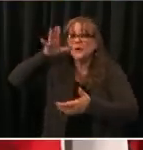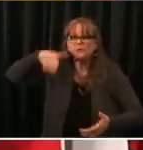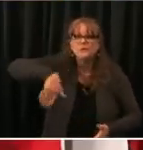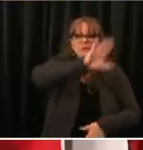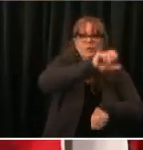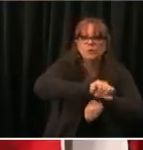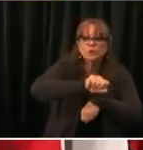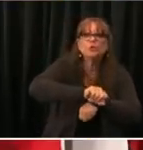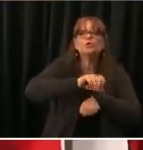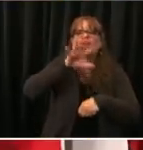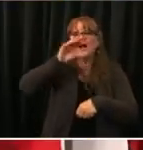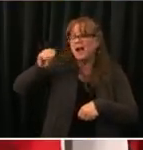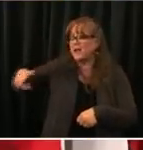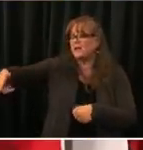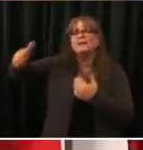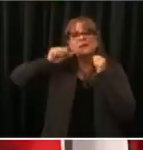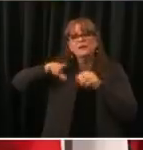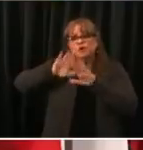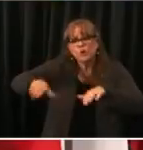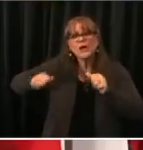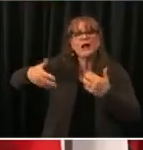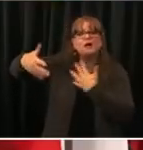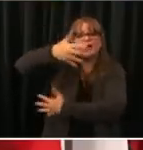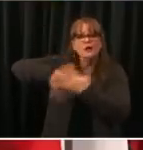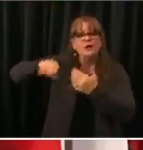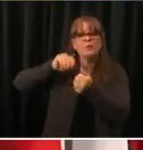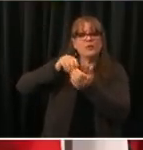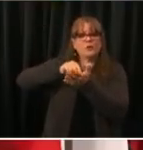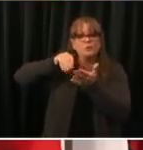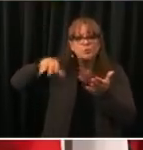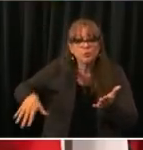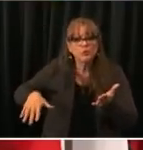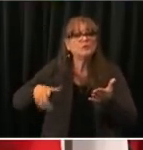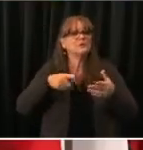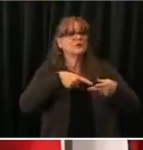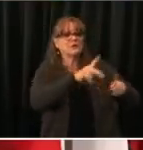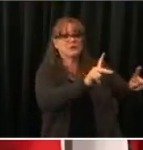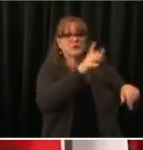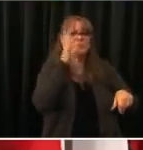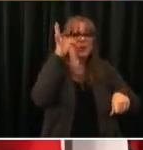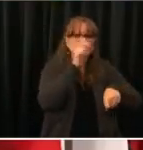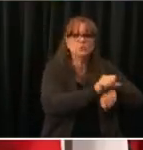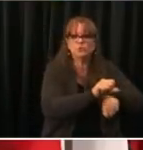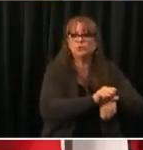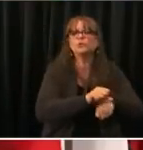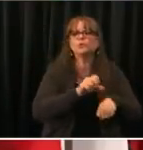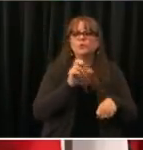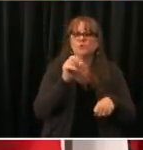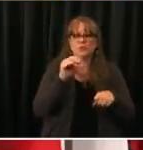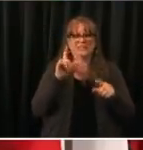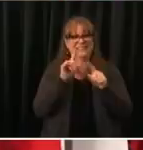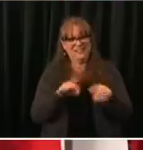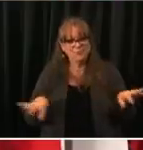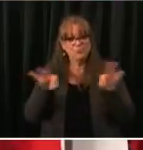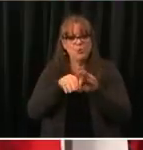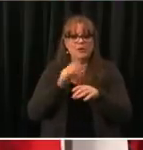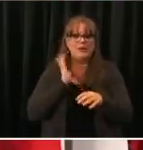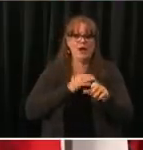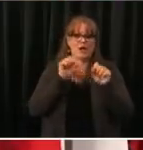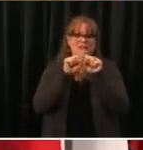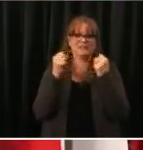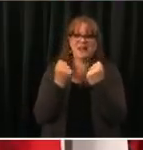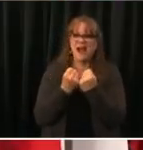are a cornerstone institution of our society, and it's important that we, just as we have focused on them returning safely to school, that we're able to keep our